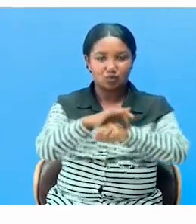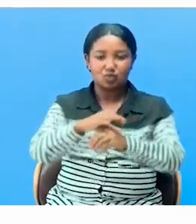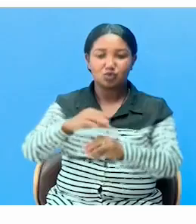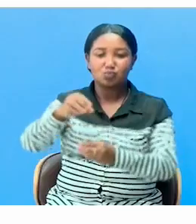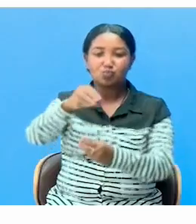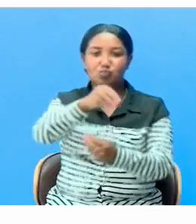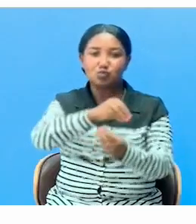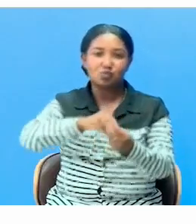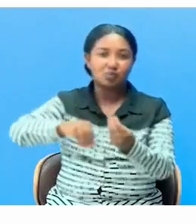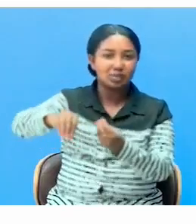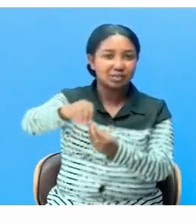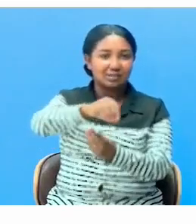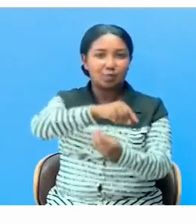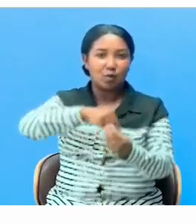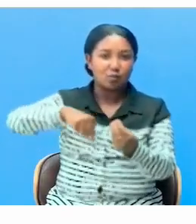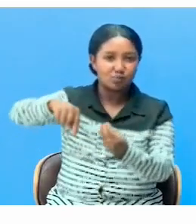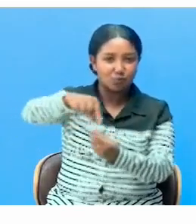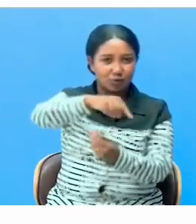moves